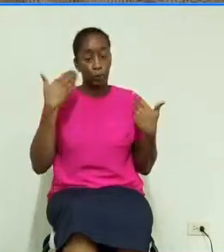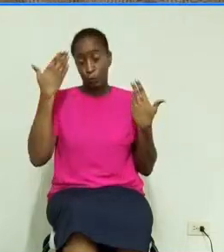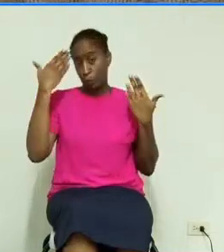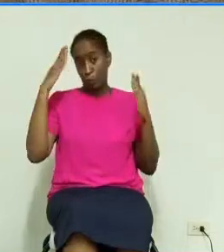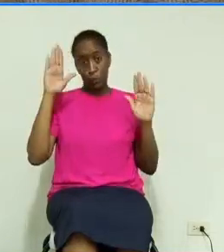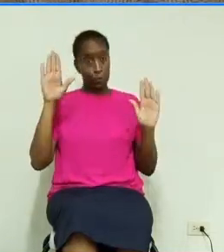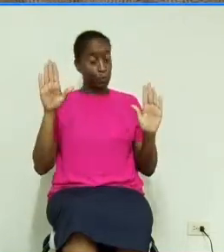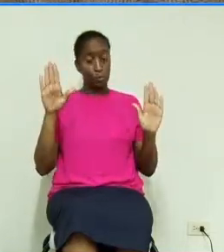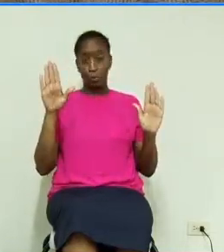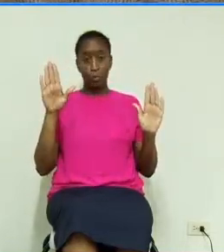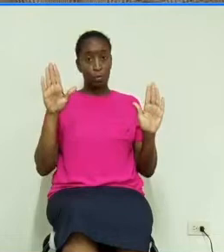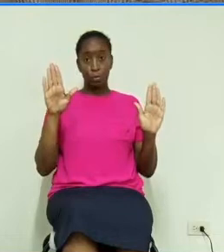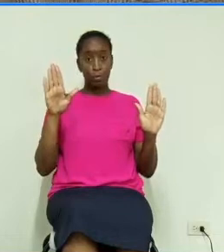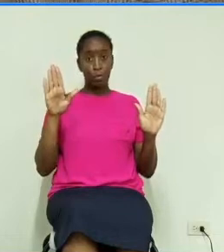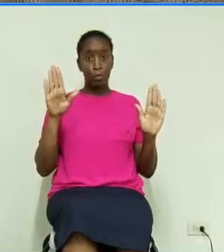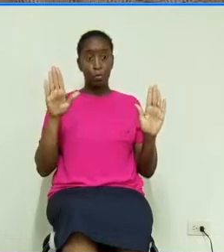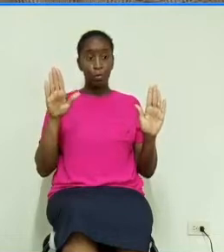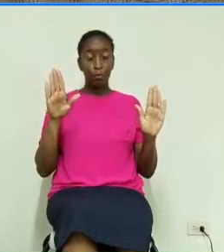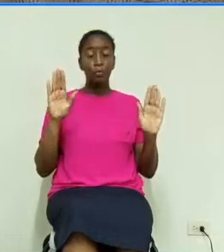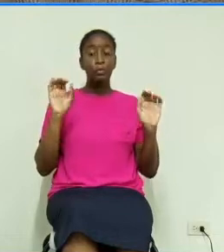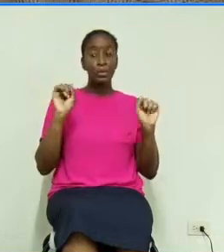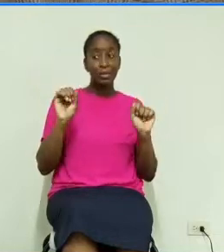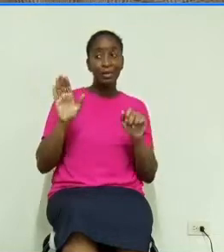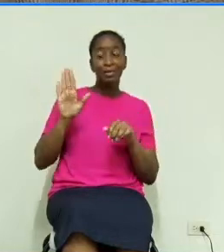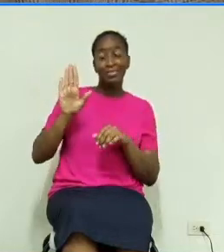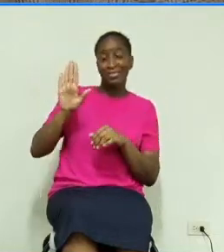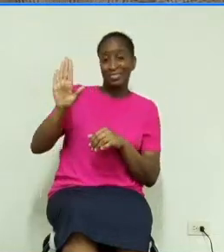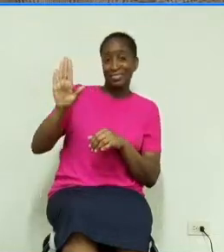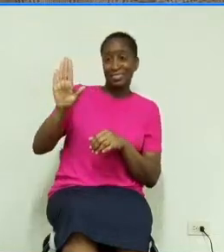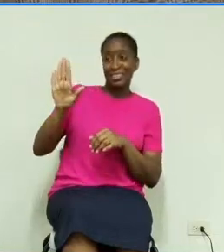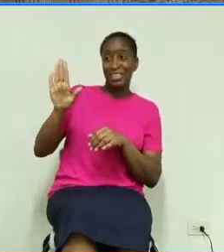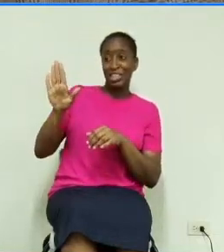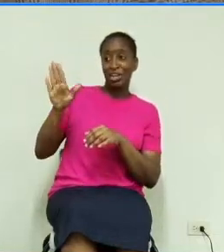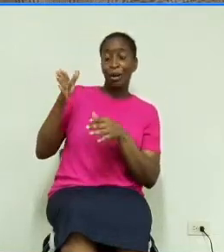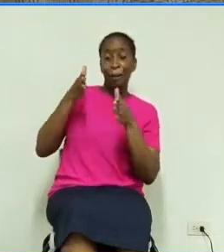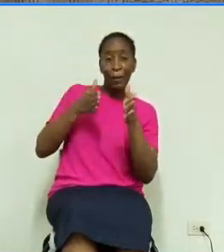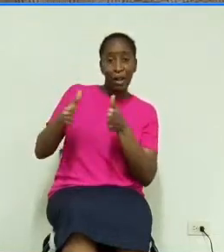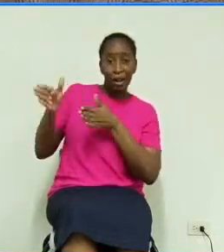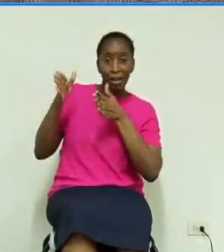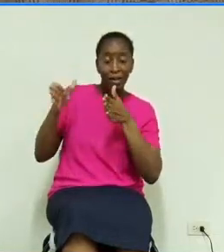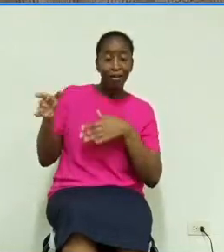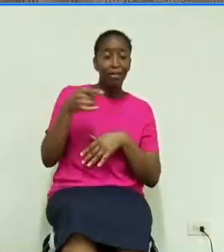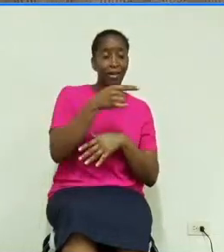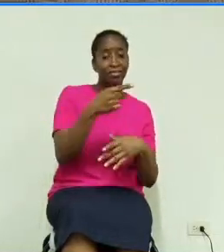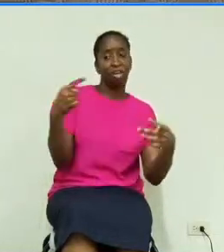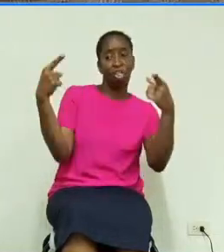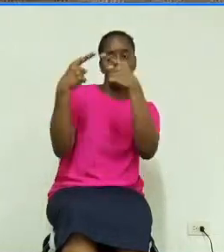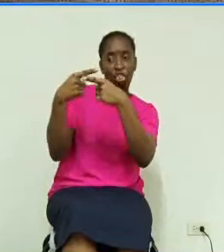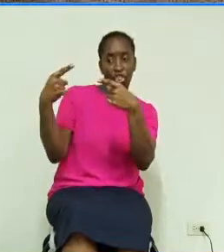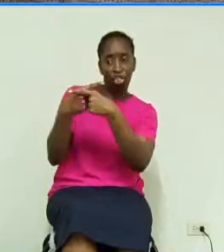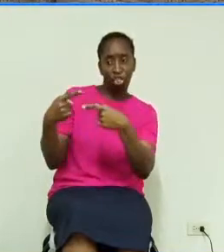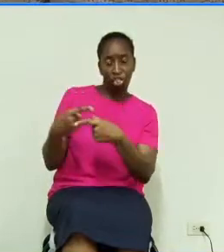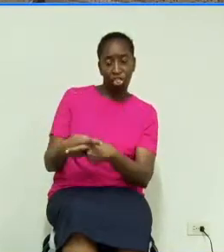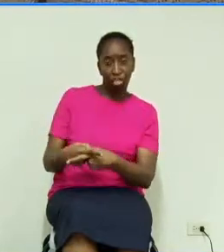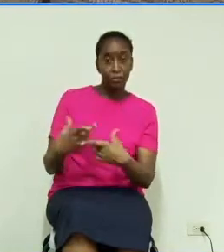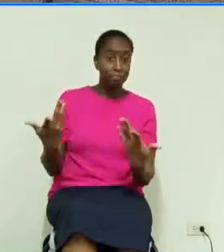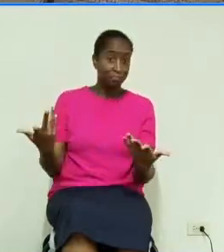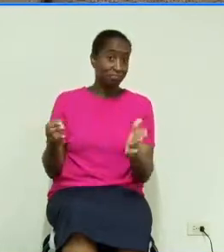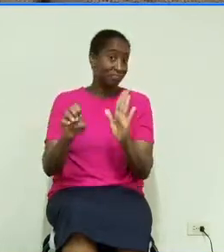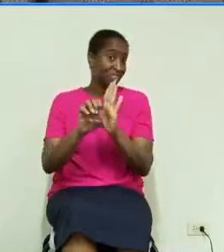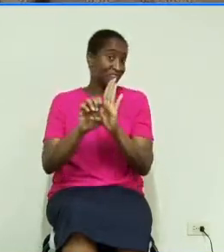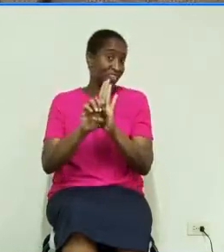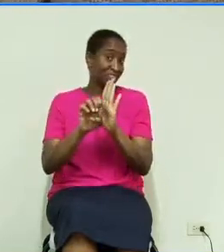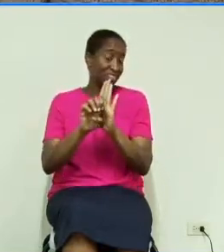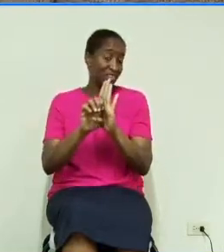congressional arrangements in the United States, where both houses, the House of Representatives and the Senate,